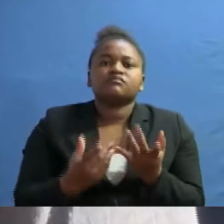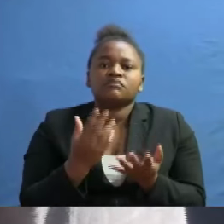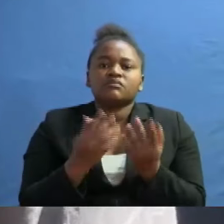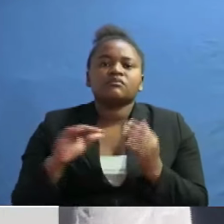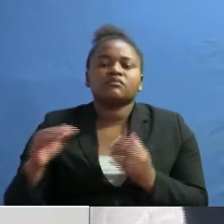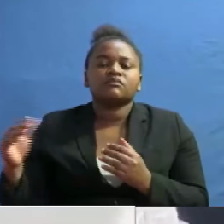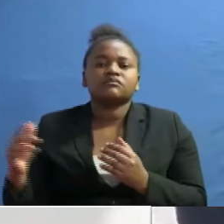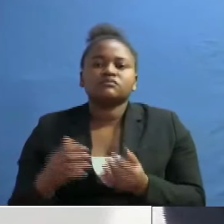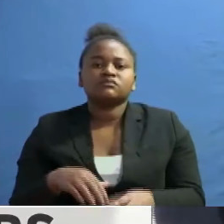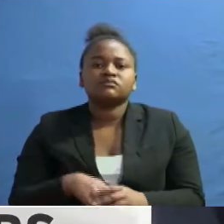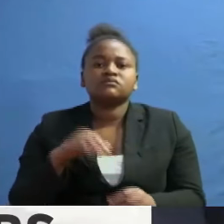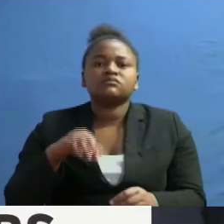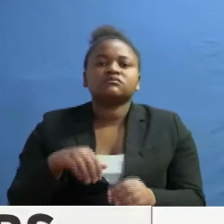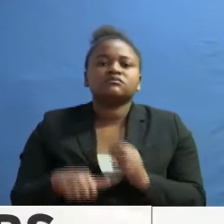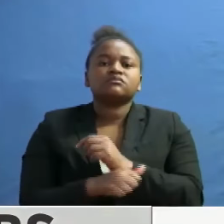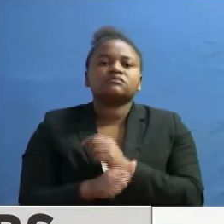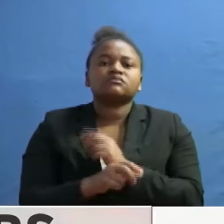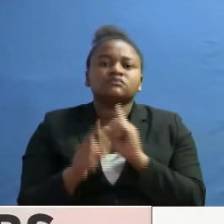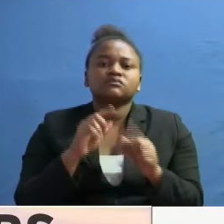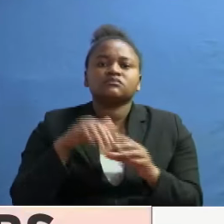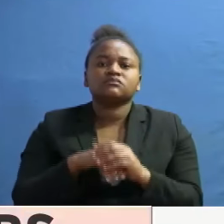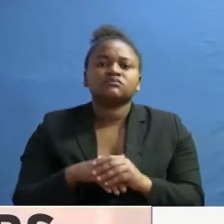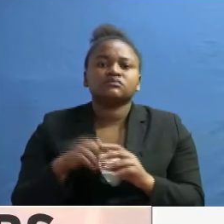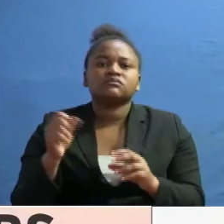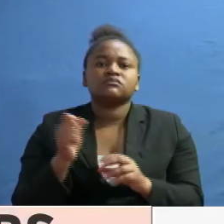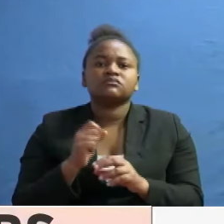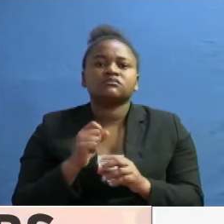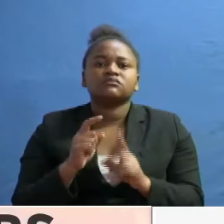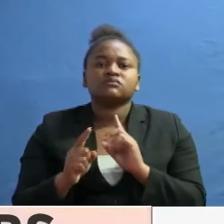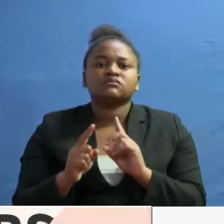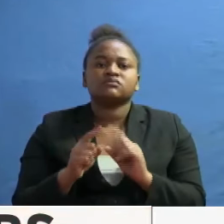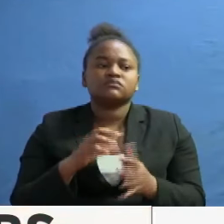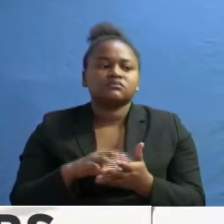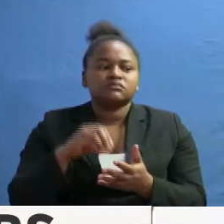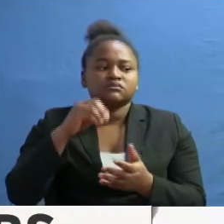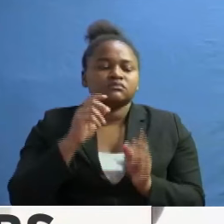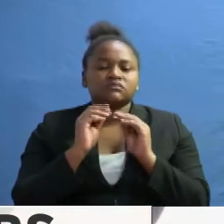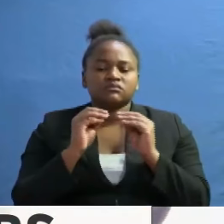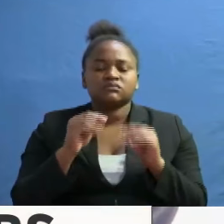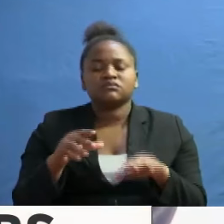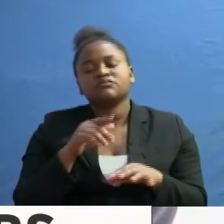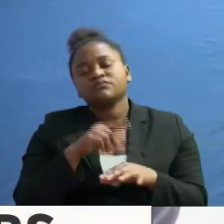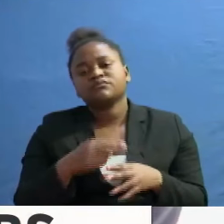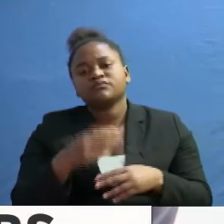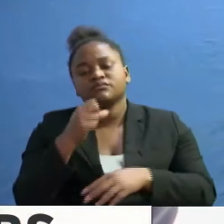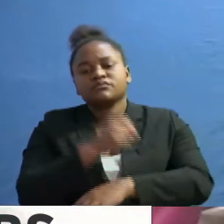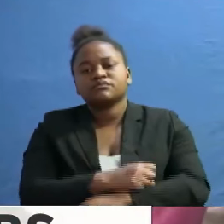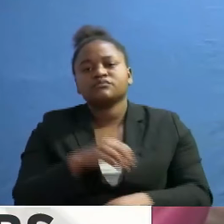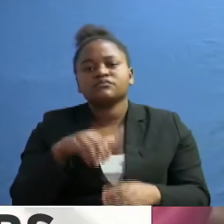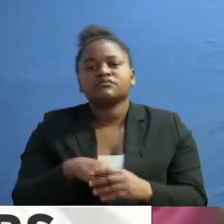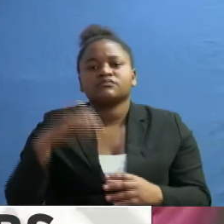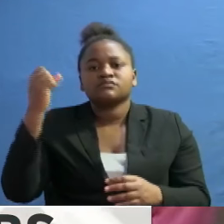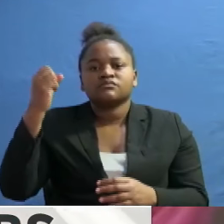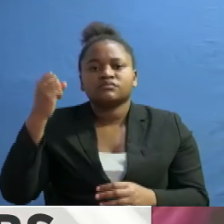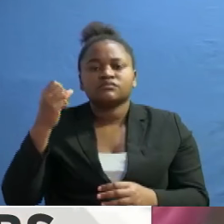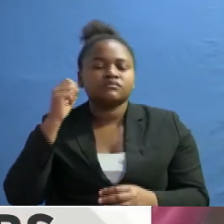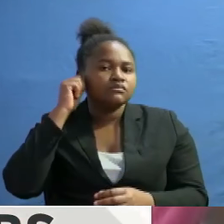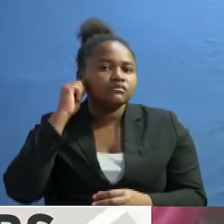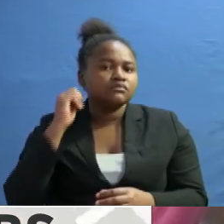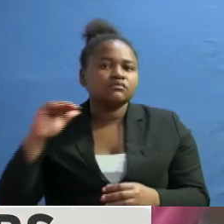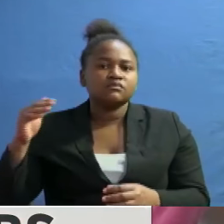County, are out of danger. Speaking on Sunday while condoling with students and teachers of Kapsabet High School in Nandi County, the